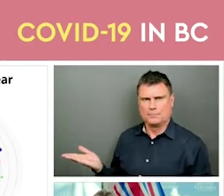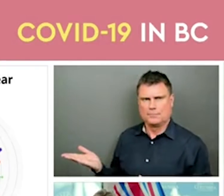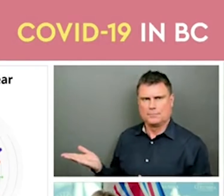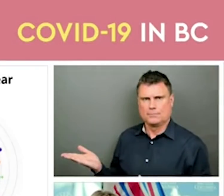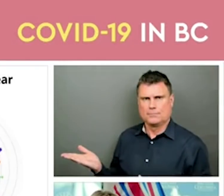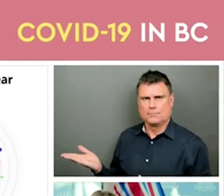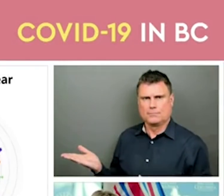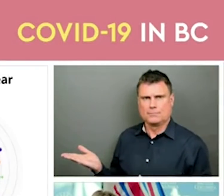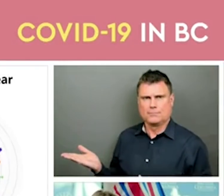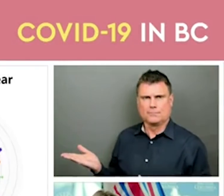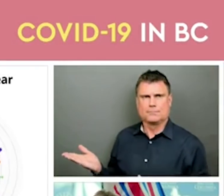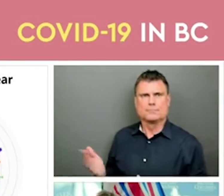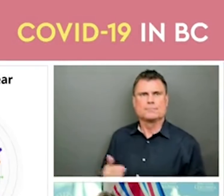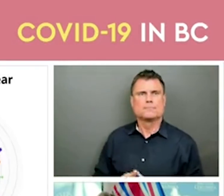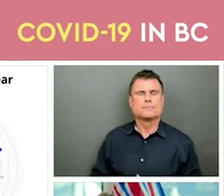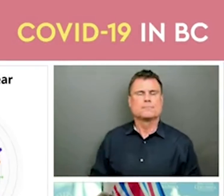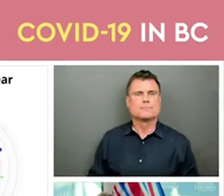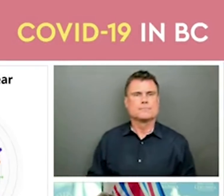Okay.